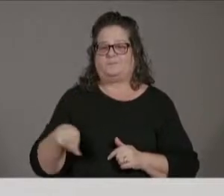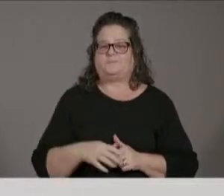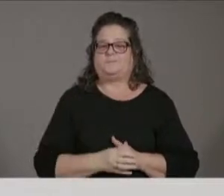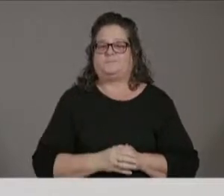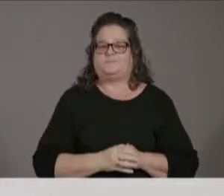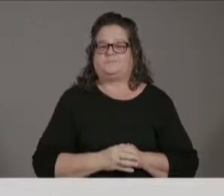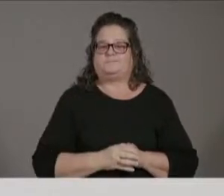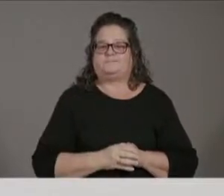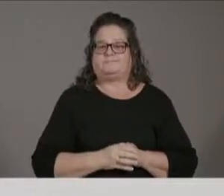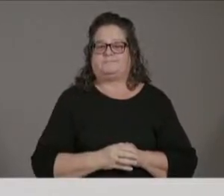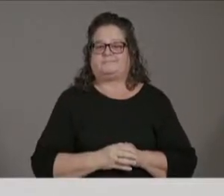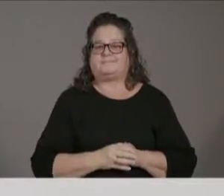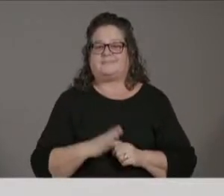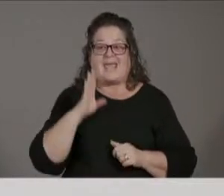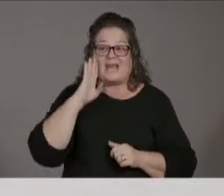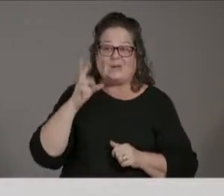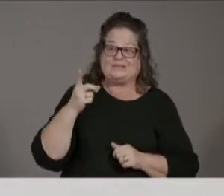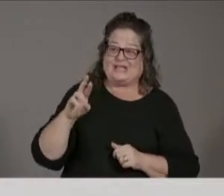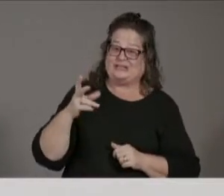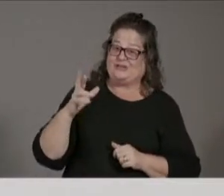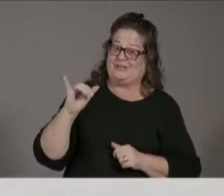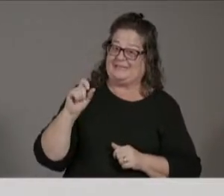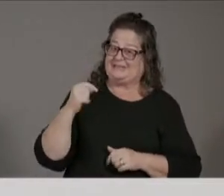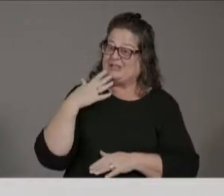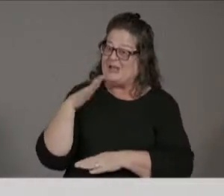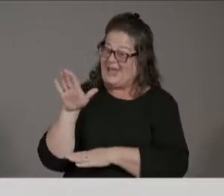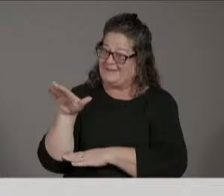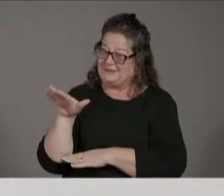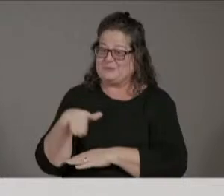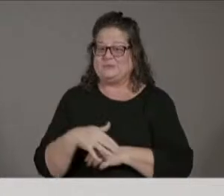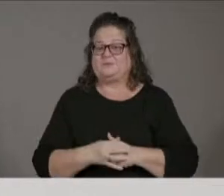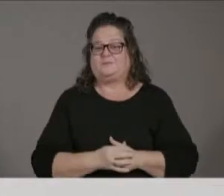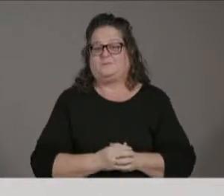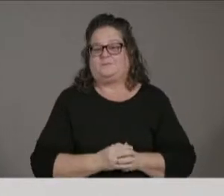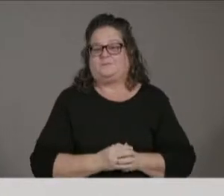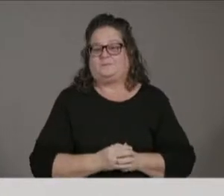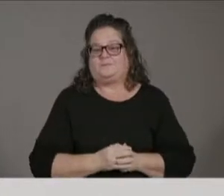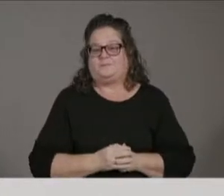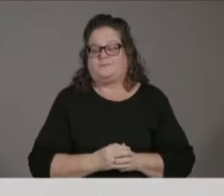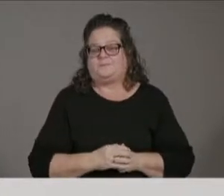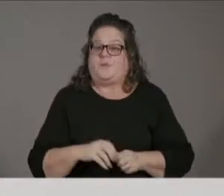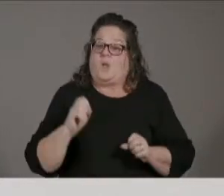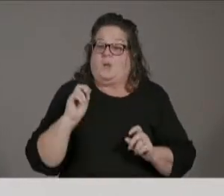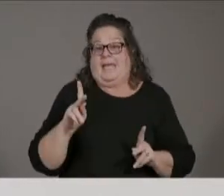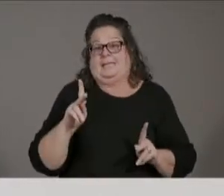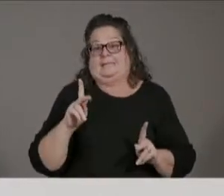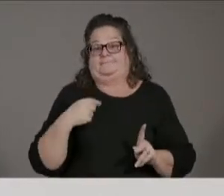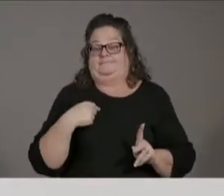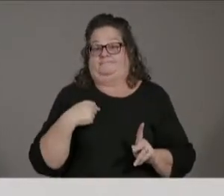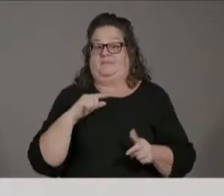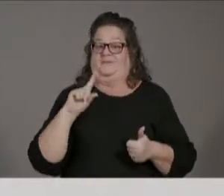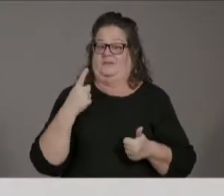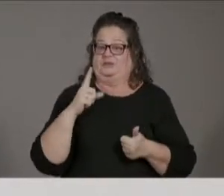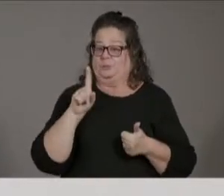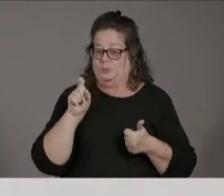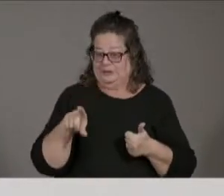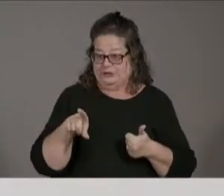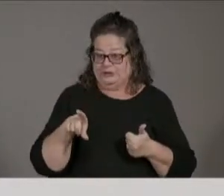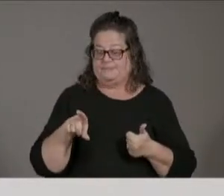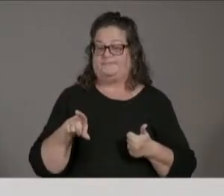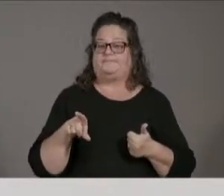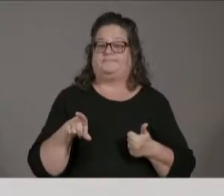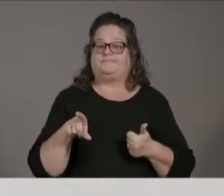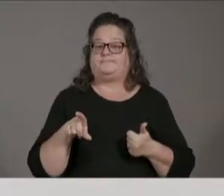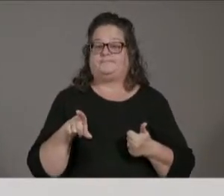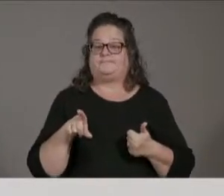Dr. Chris, good afternoon. All right, my first question here, again, along with the priority groups and who's next. When the state does move to